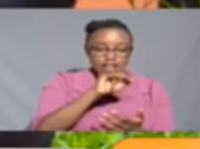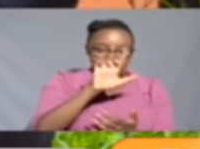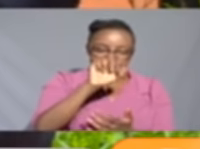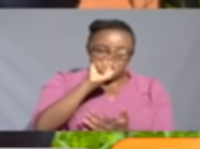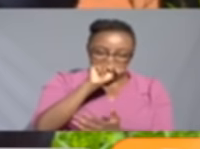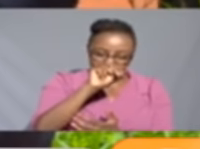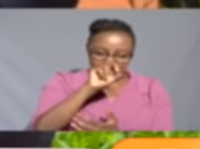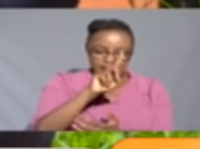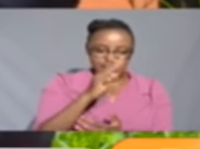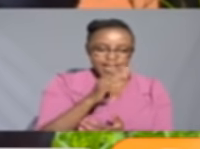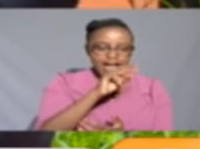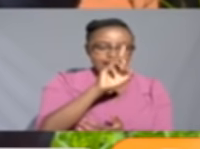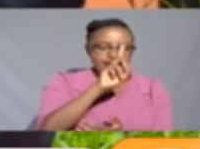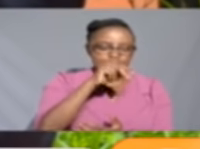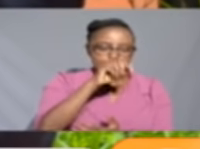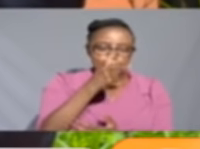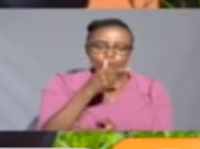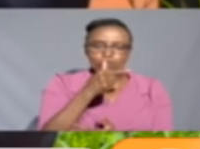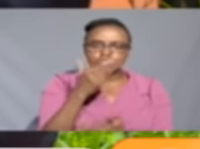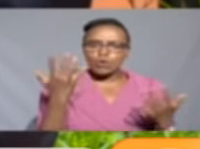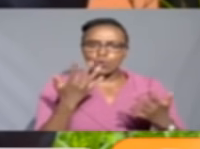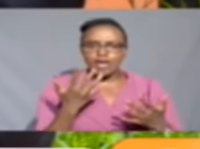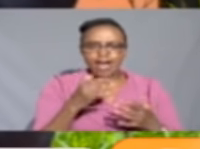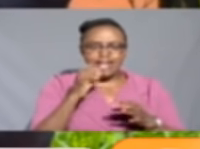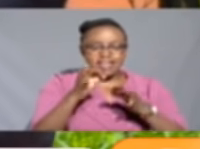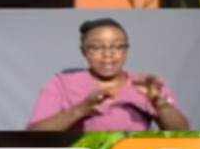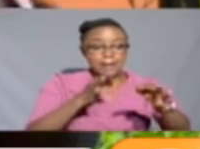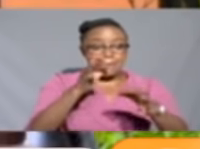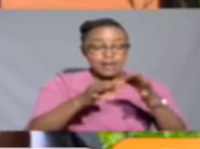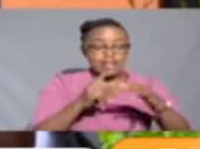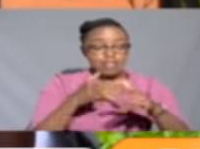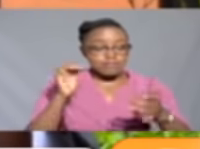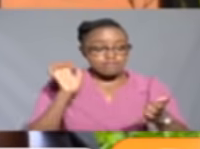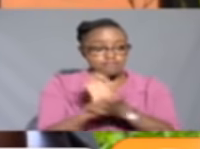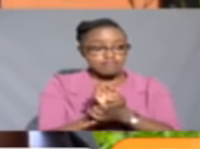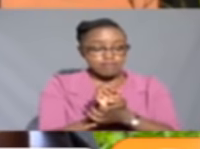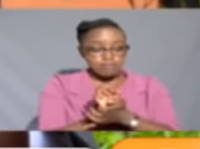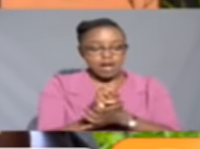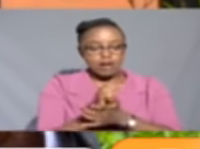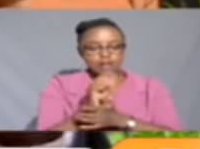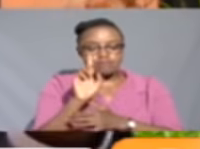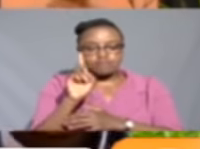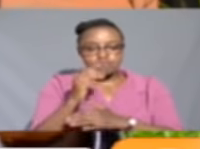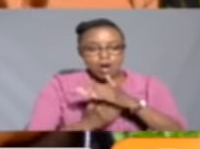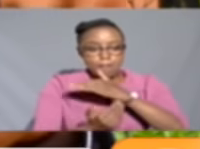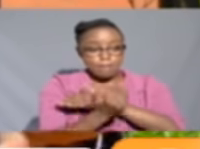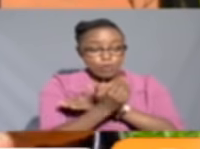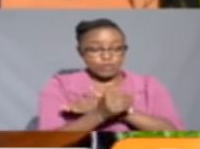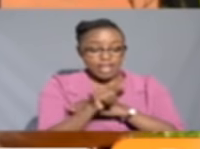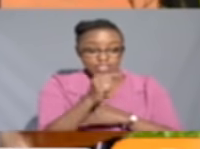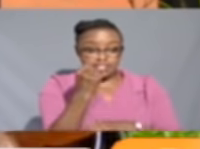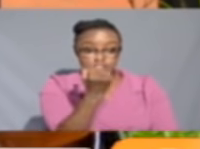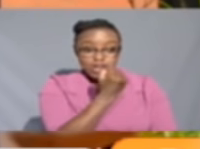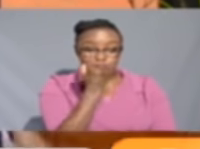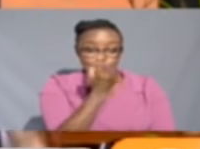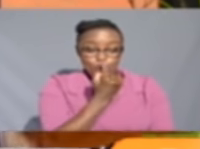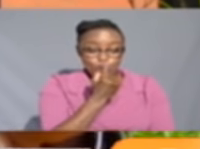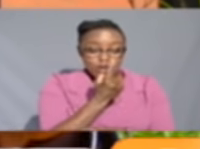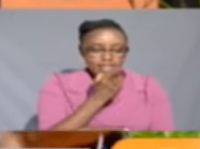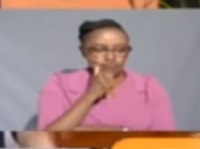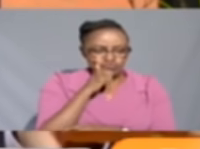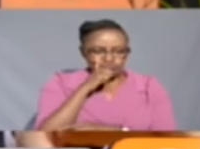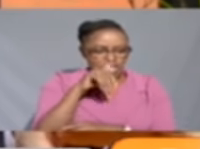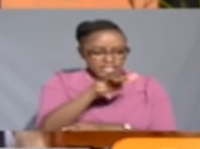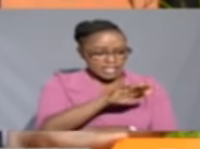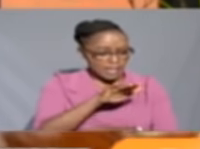depot in Embakasi. And I was detained there overnight. That is the only decent place